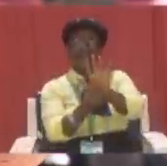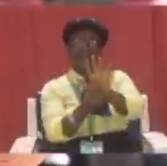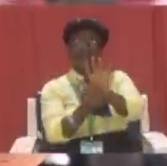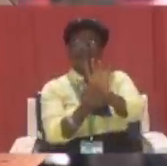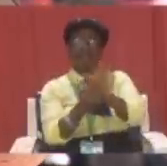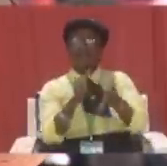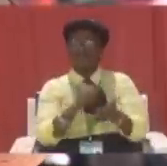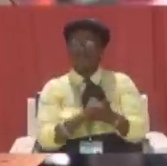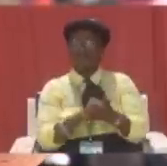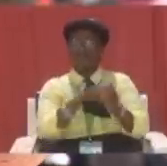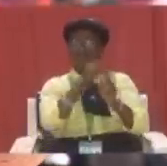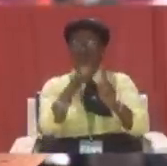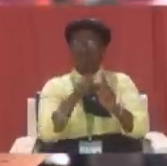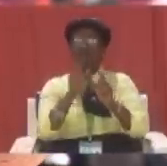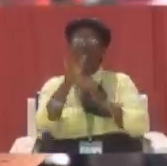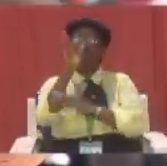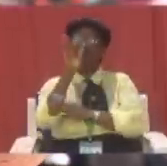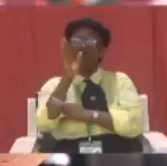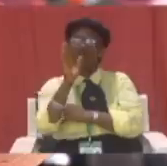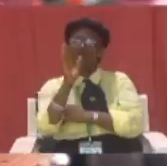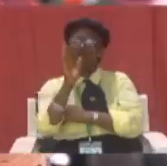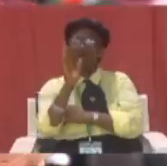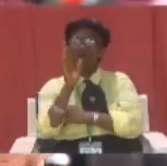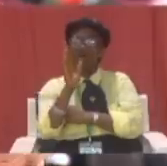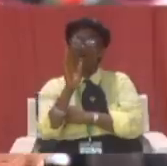that when God gives you a dream,